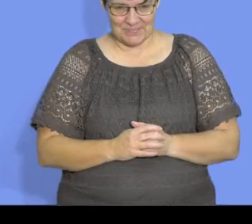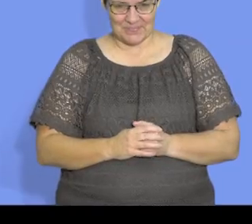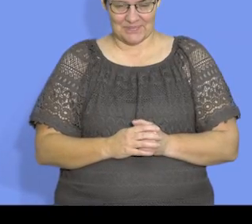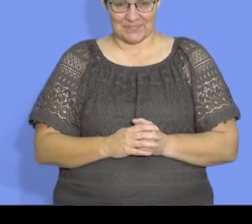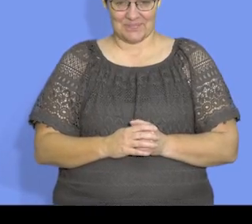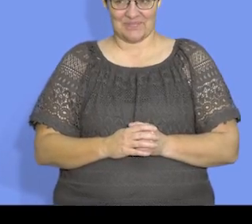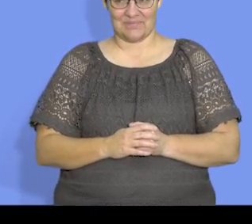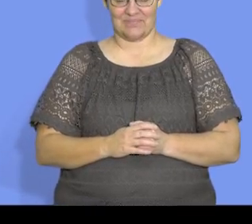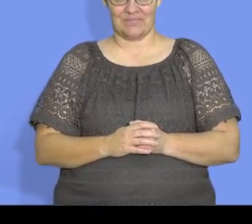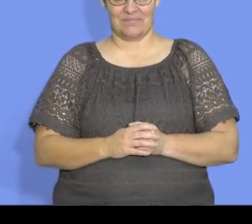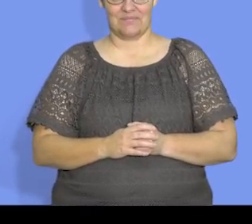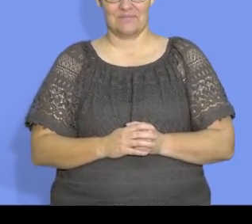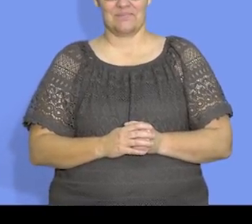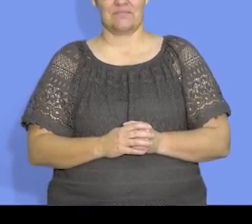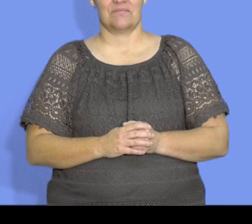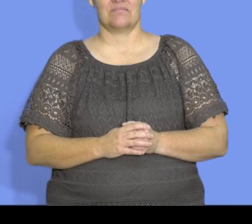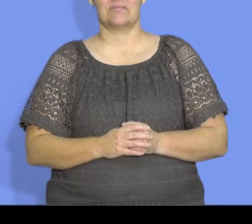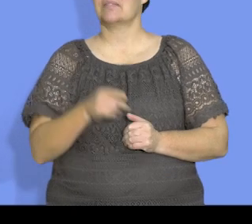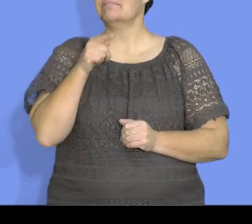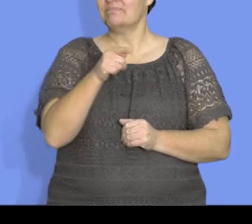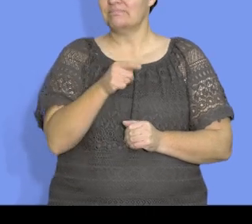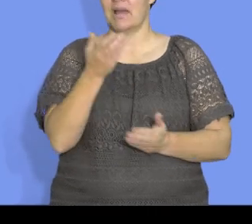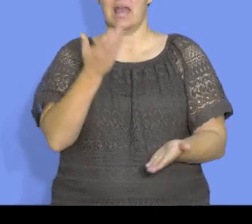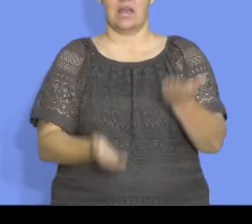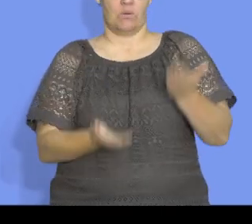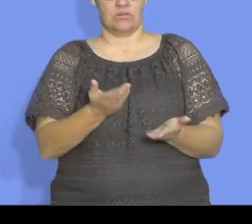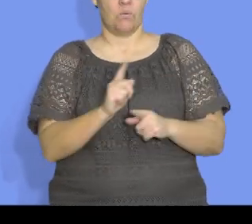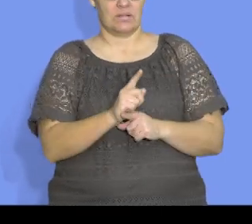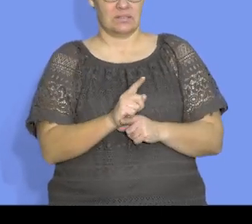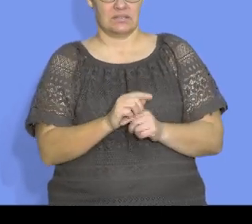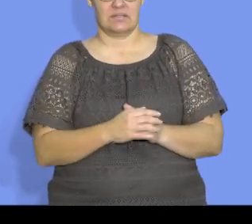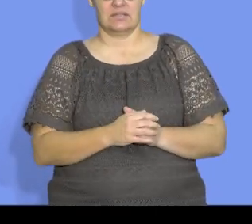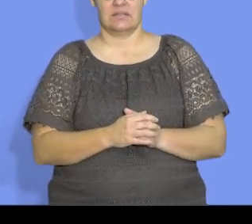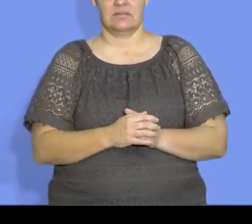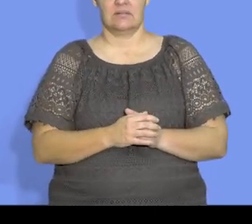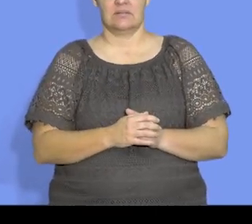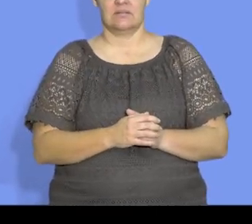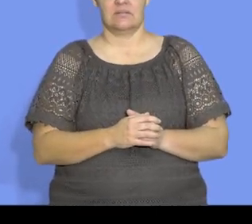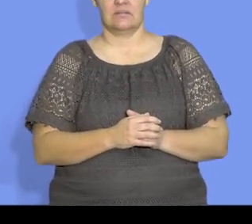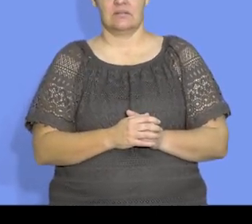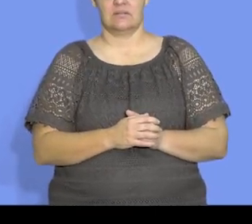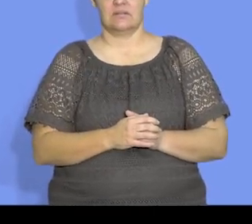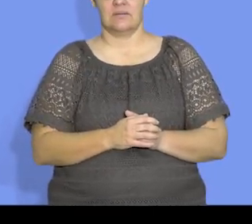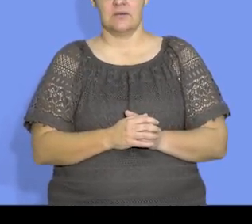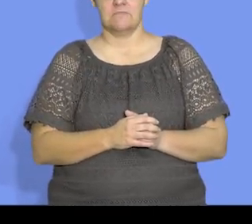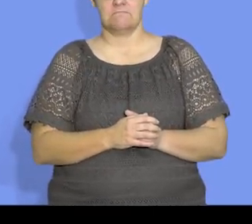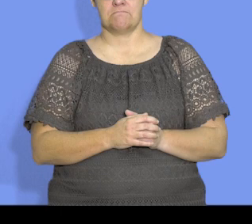so here we go. Here is an equation of power, the relationship of